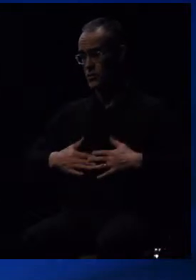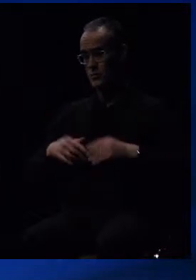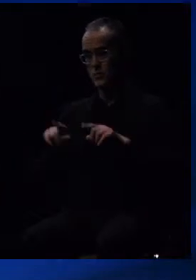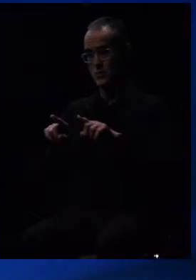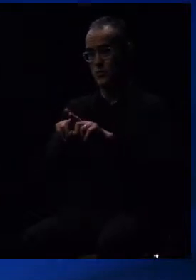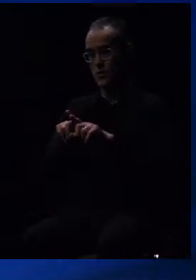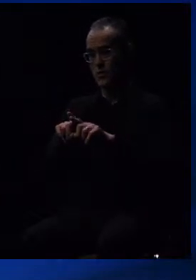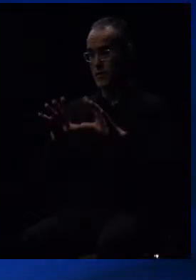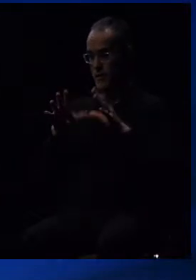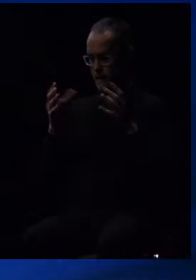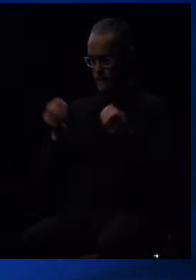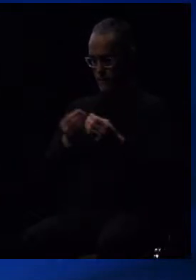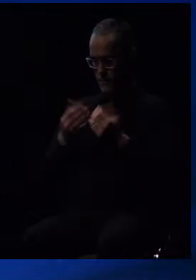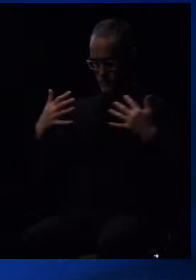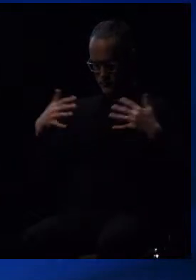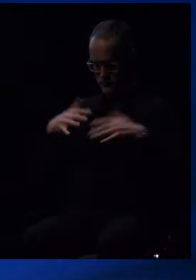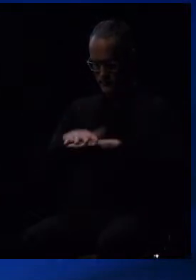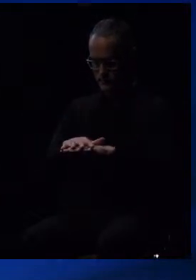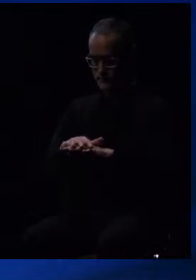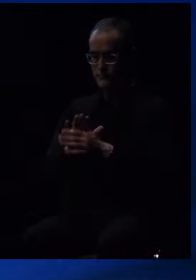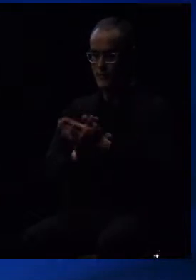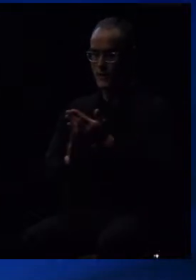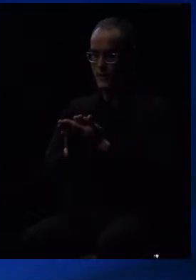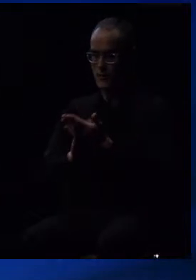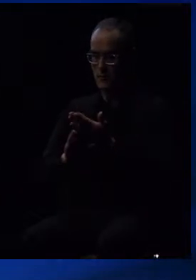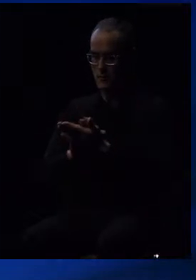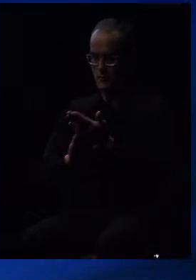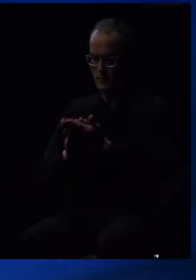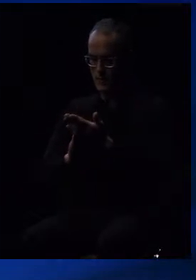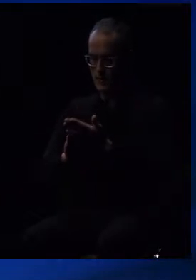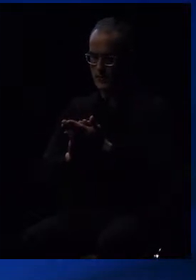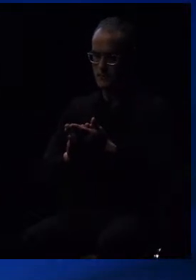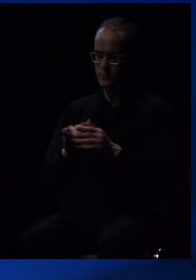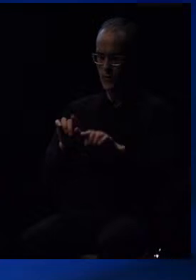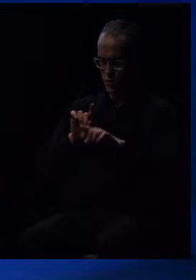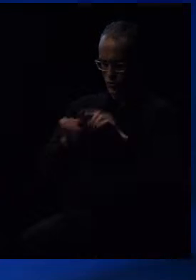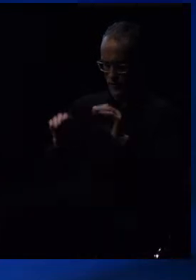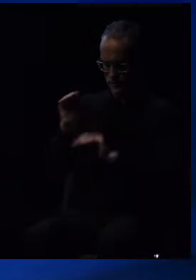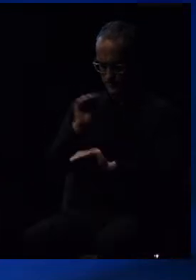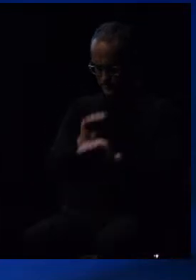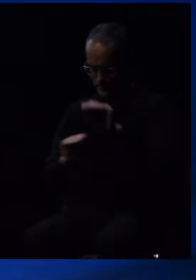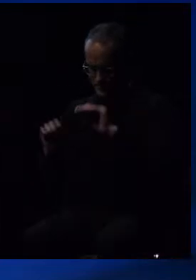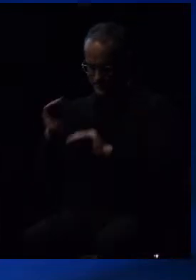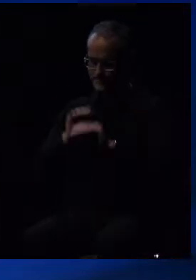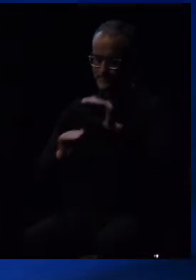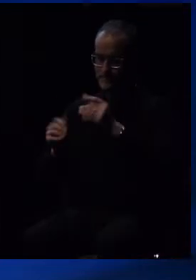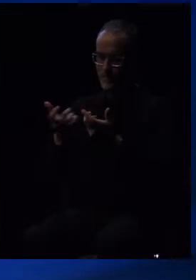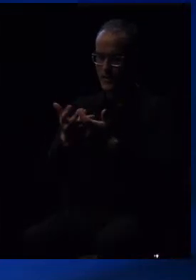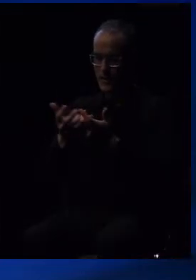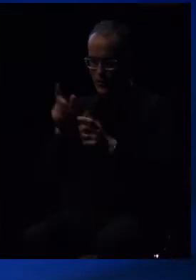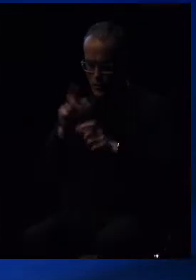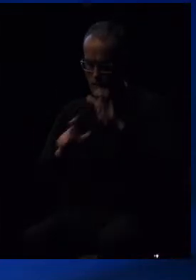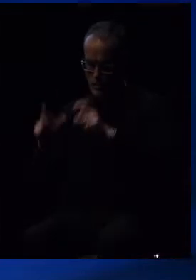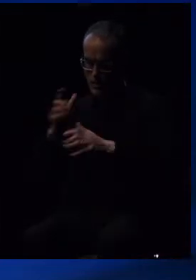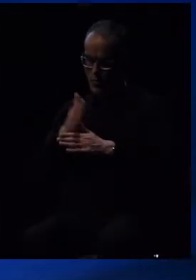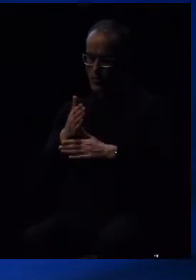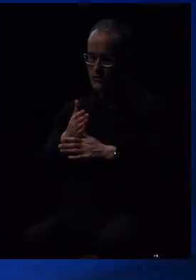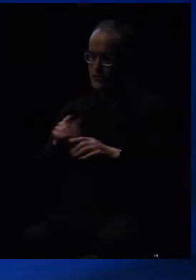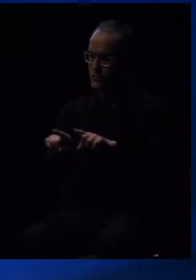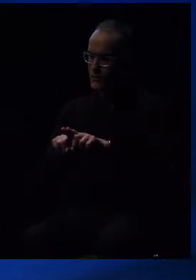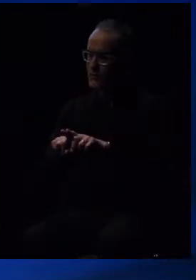all together. It gives you some codes that you're trying to just decipher in a way. So yeah, it was